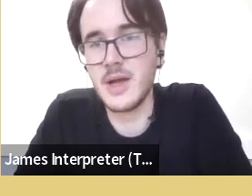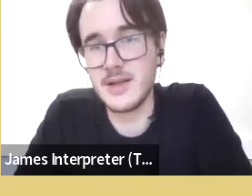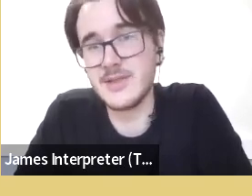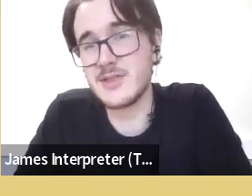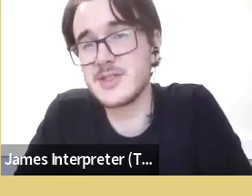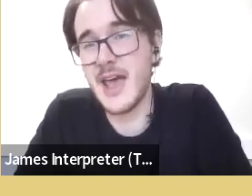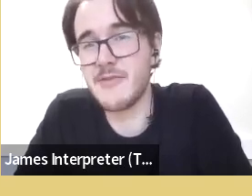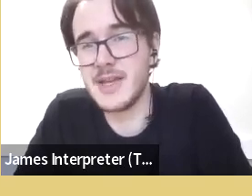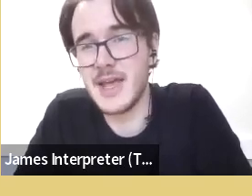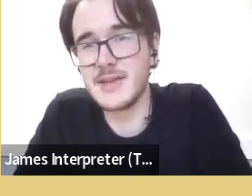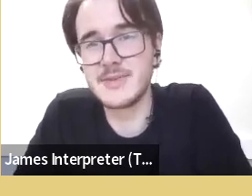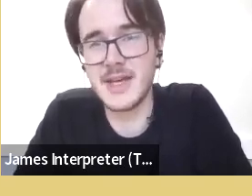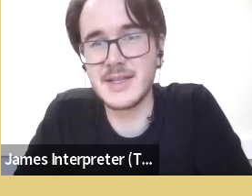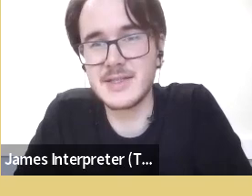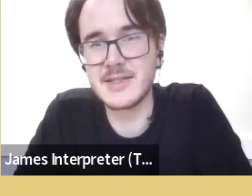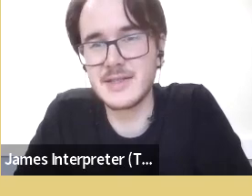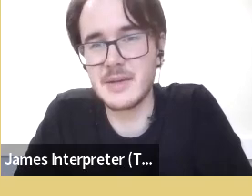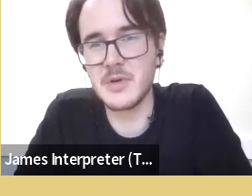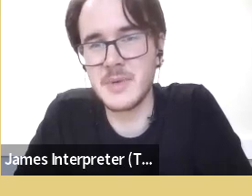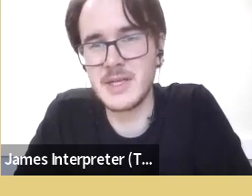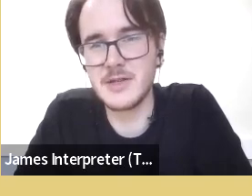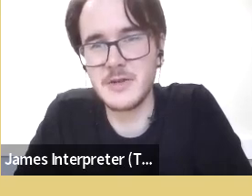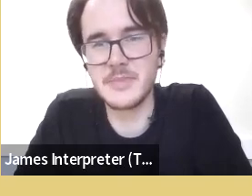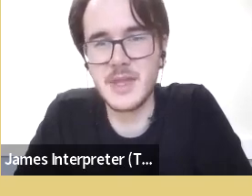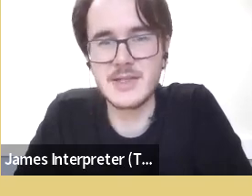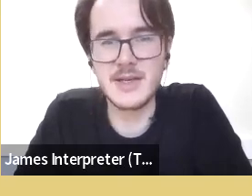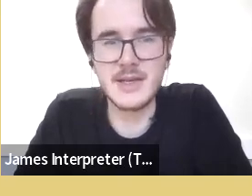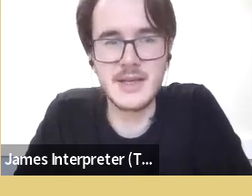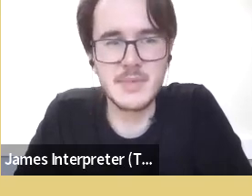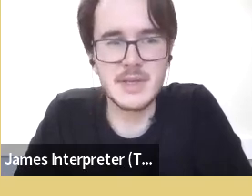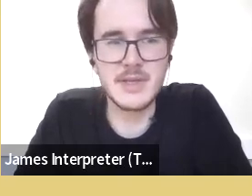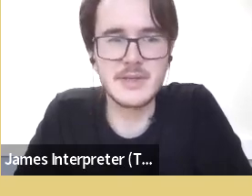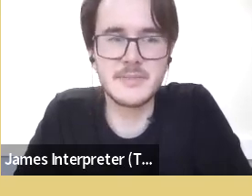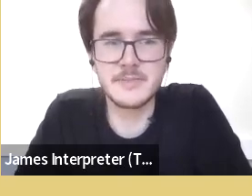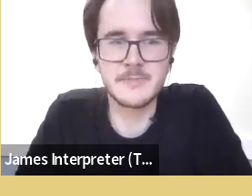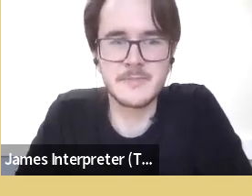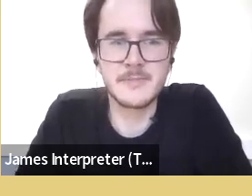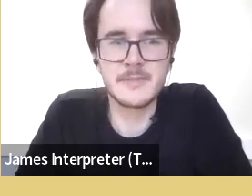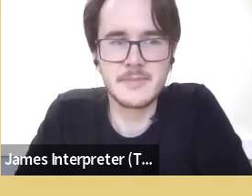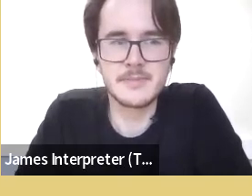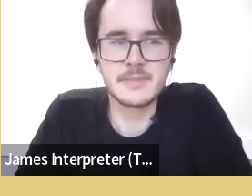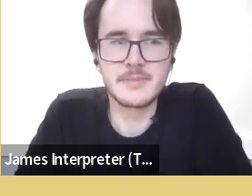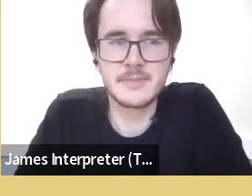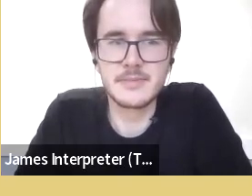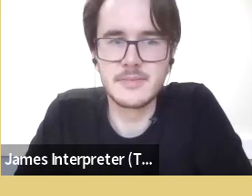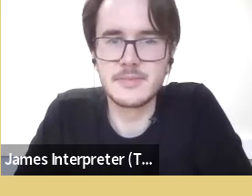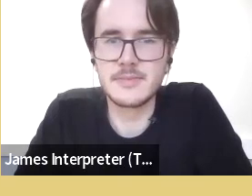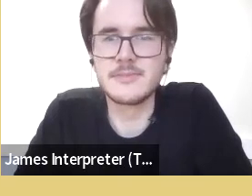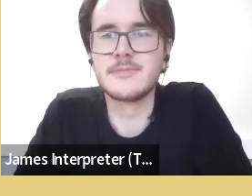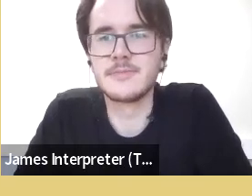So these are just everyday signs that I'm going to be teaching you. Next slide again, please.